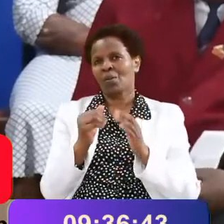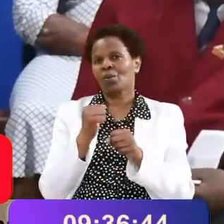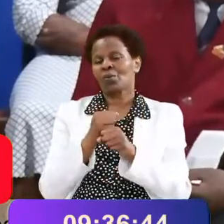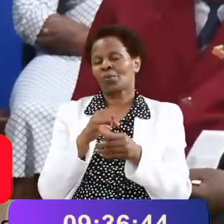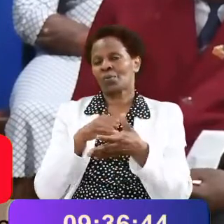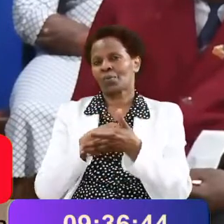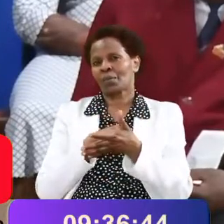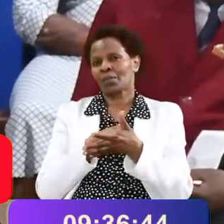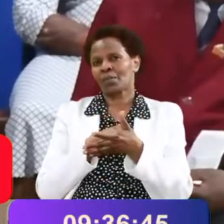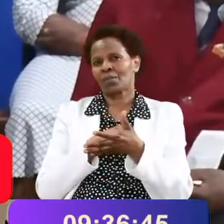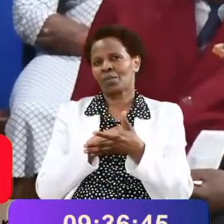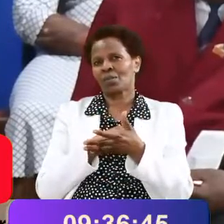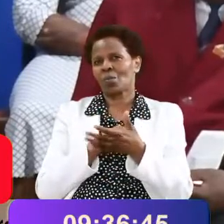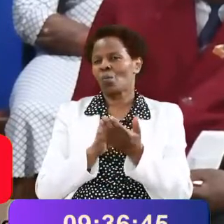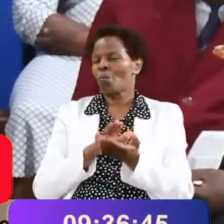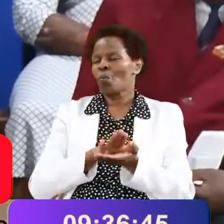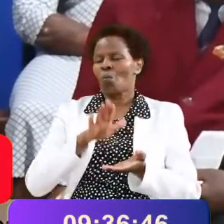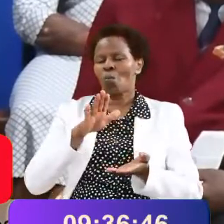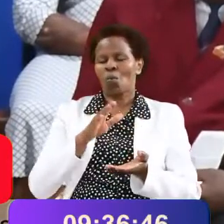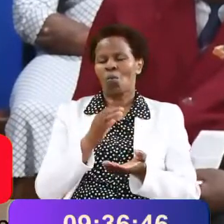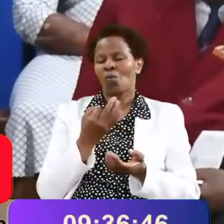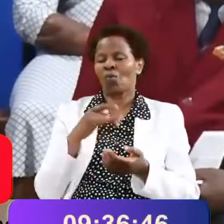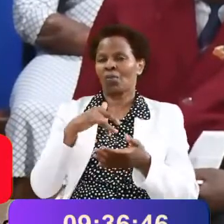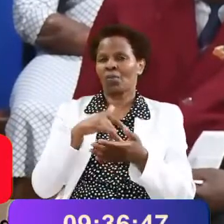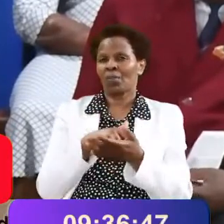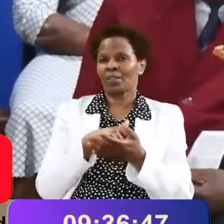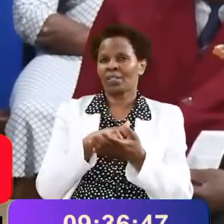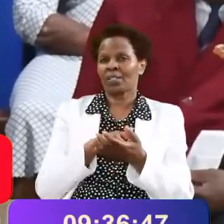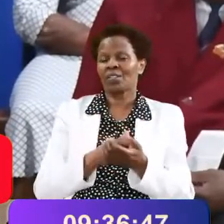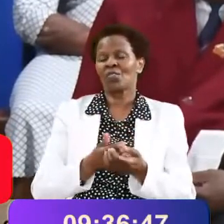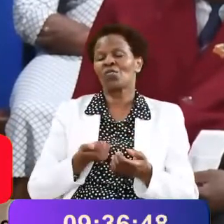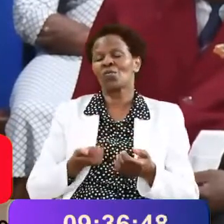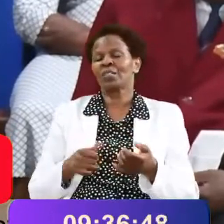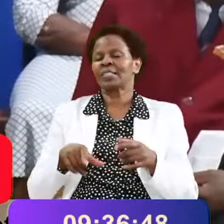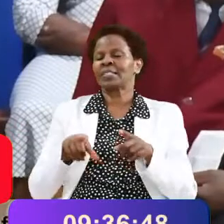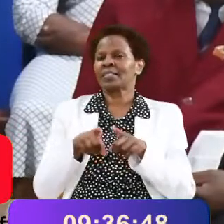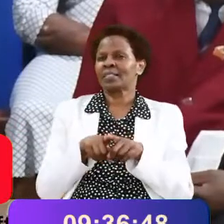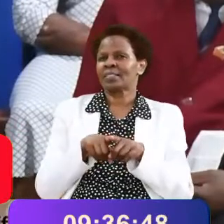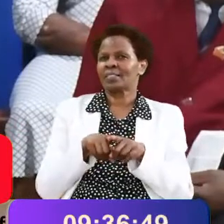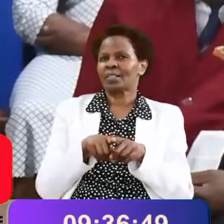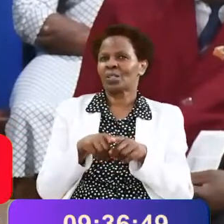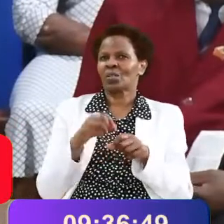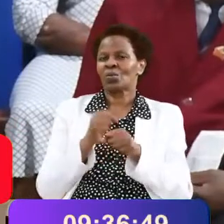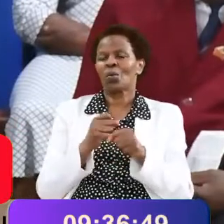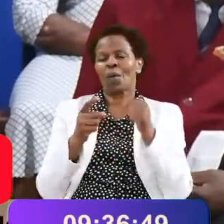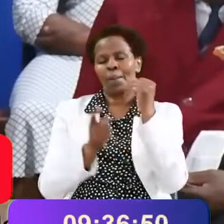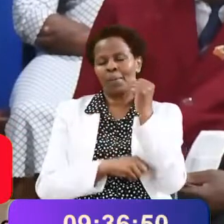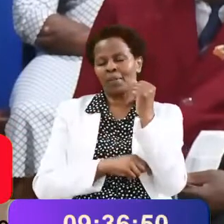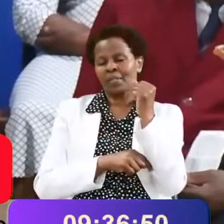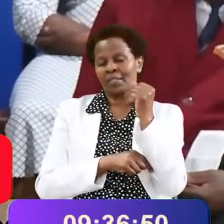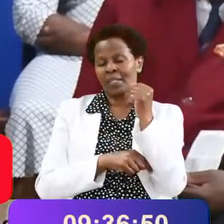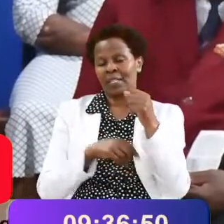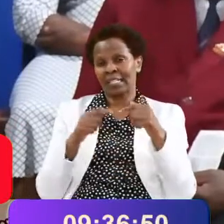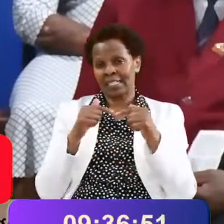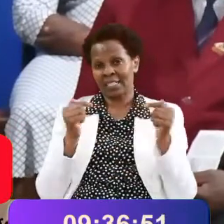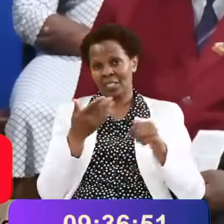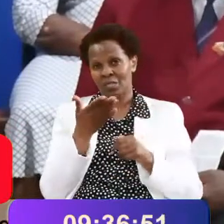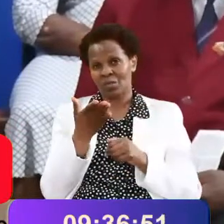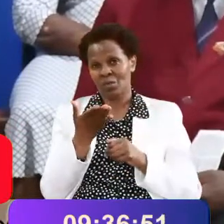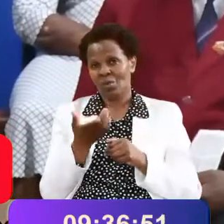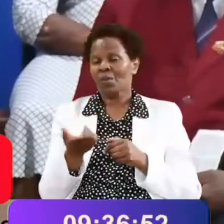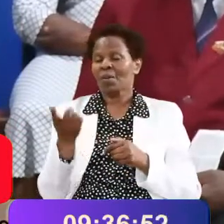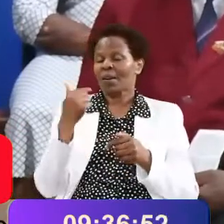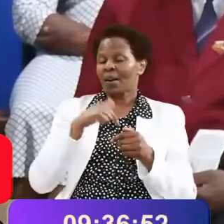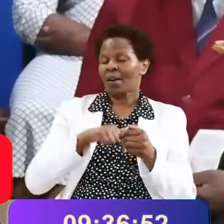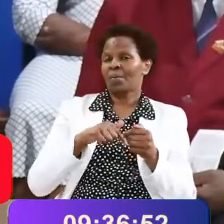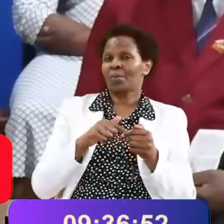says, moreover, if your brother sins against you, go and tell him his fault between you and him alone.